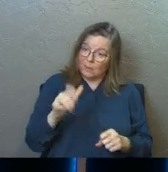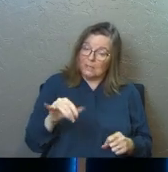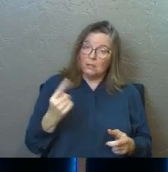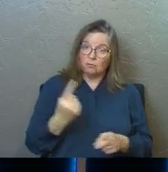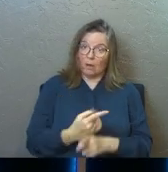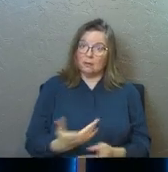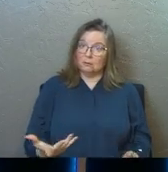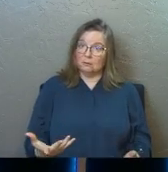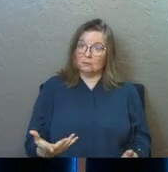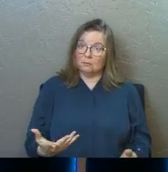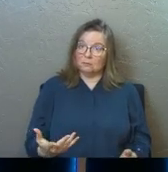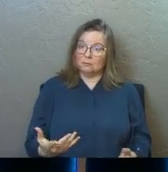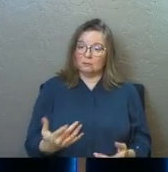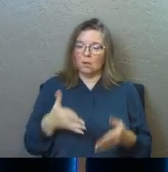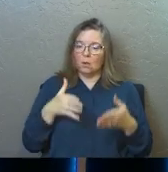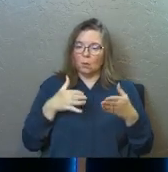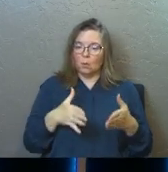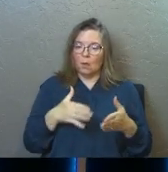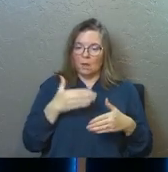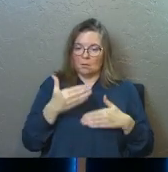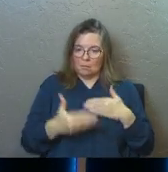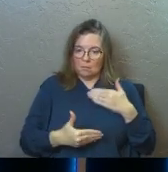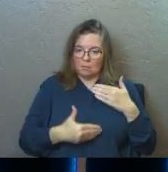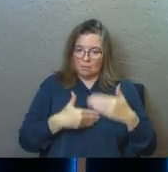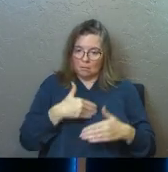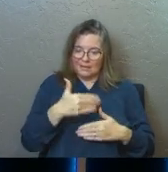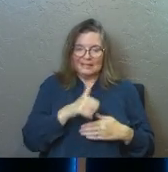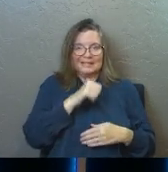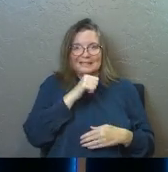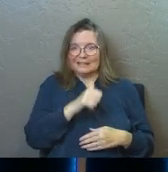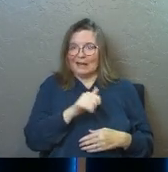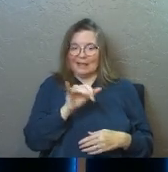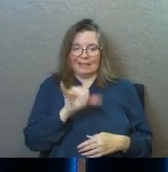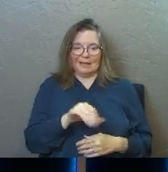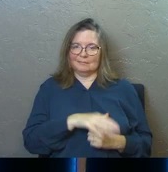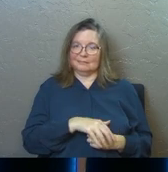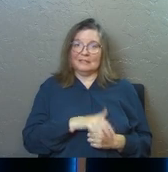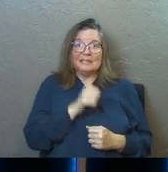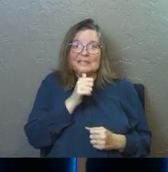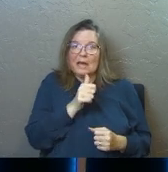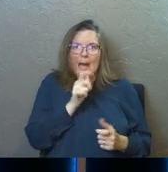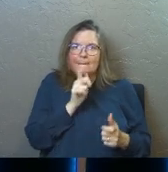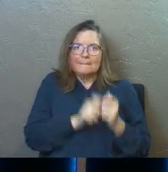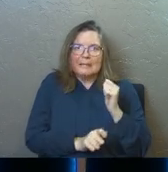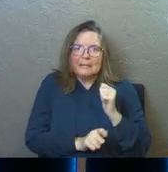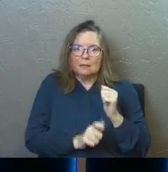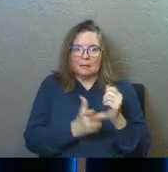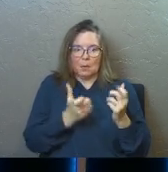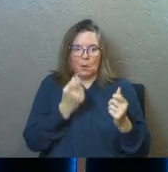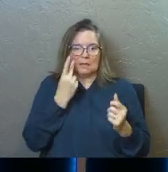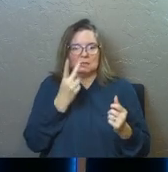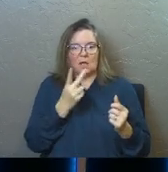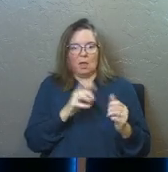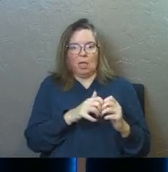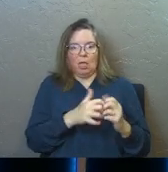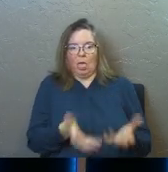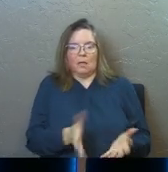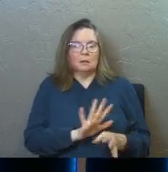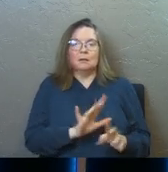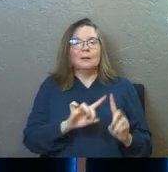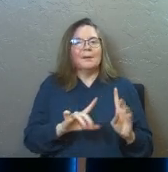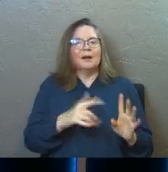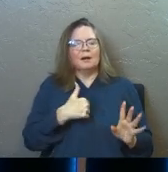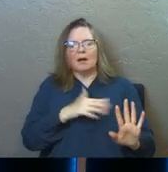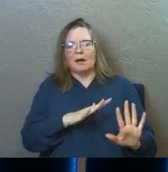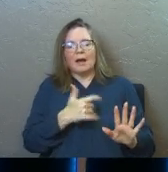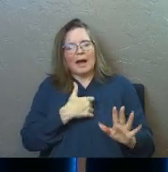right? The way you're walking this out is not it. And it's not a hateful thing. It's not, they just want to see you fall apart, but